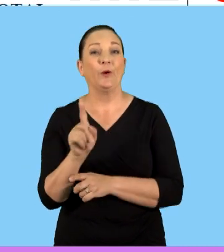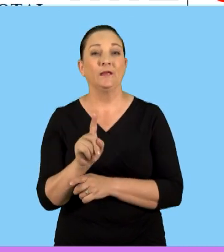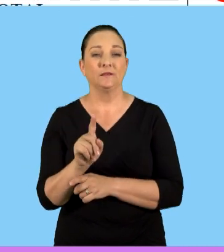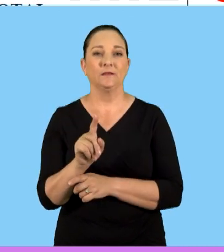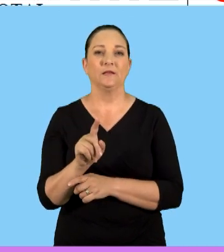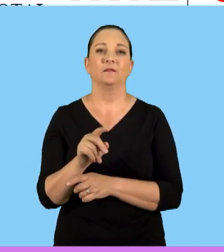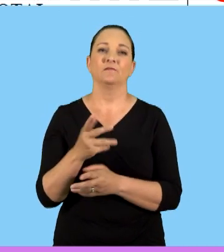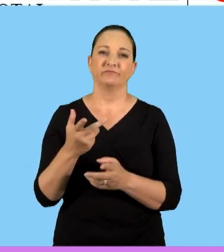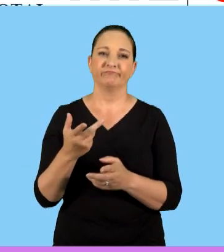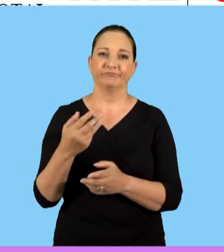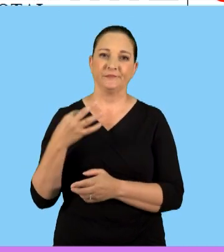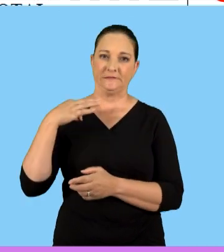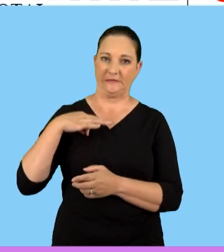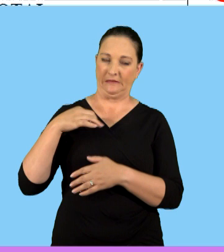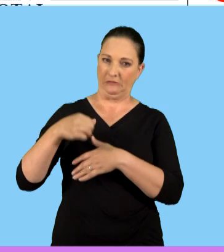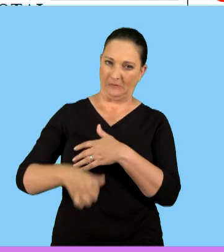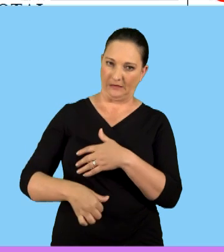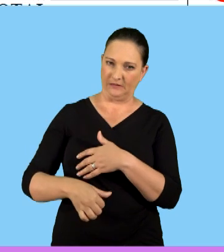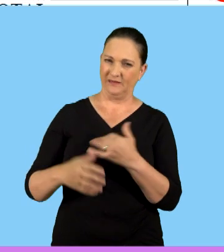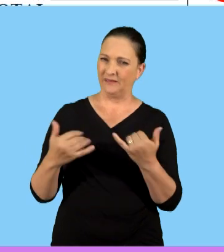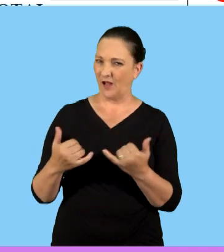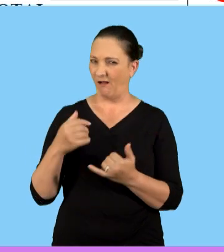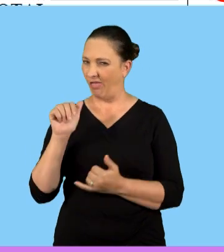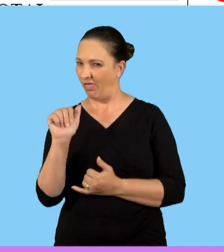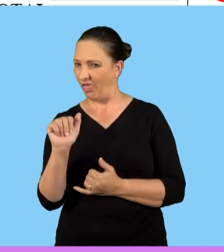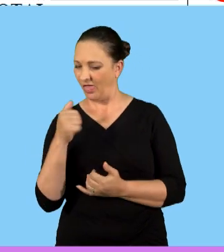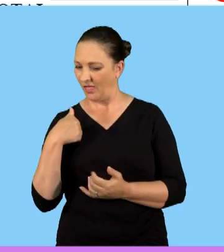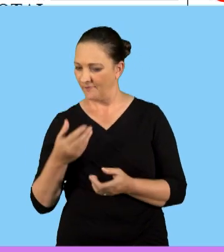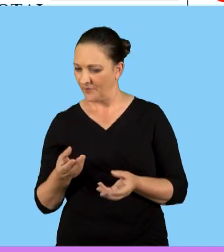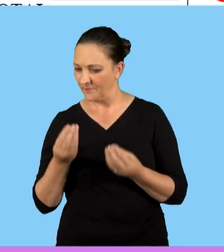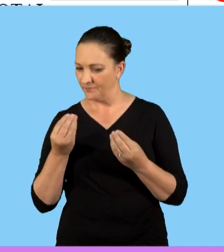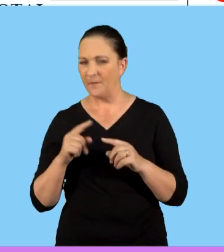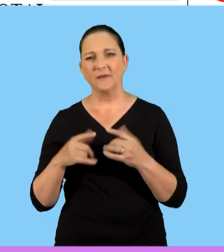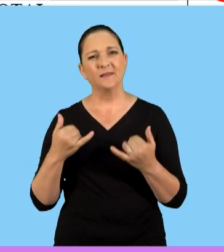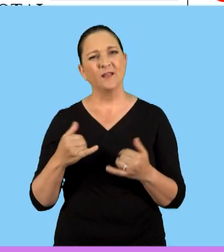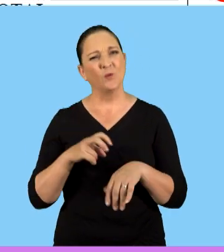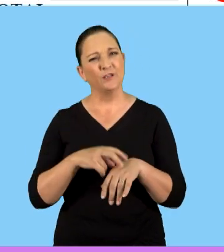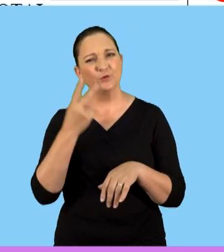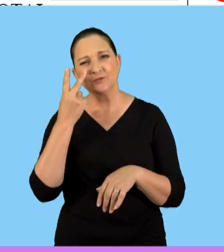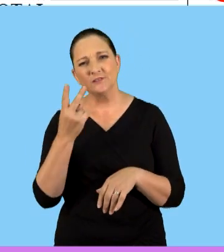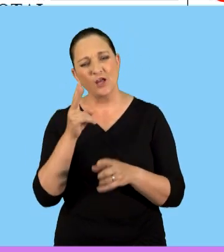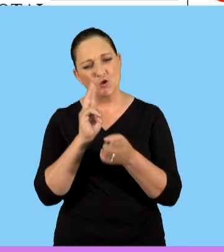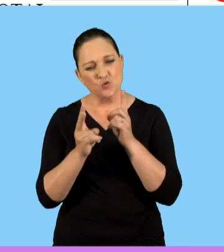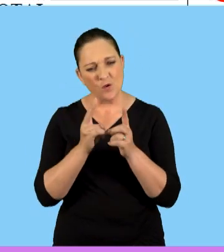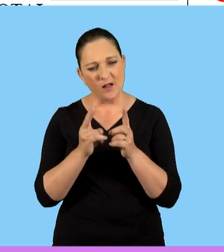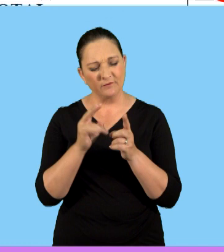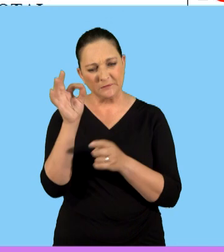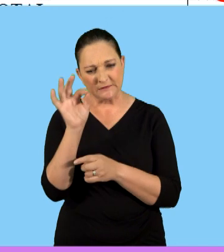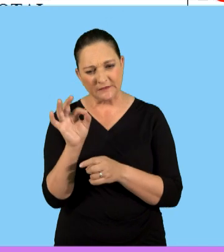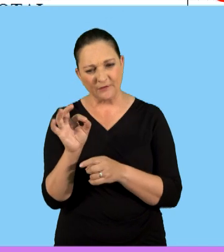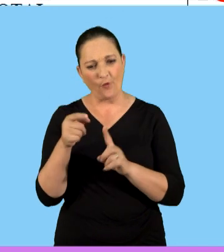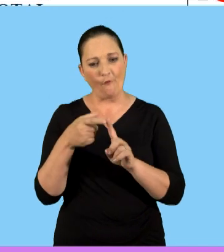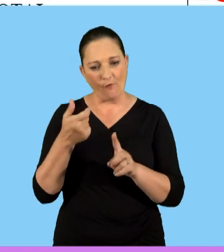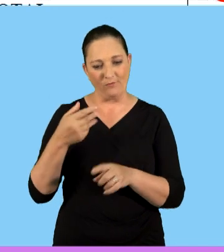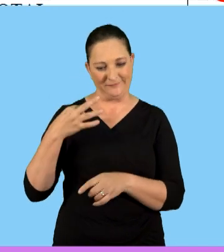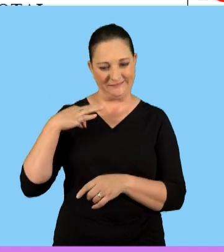total monthly income. So in order to find A, I've got to find 12% of the total monthly income. What is the